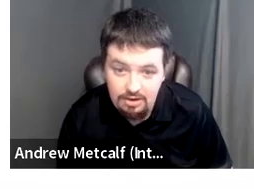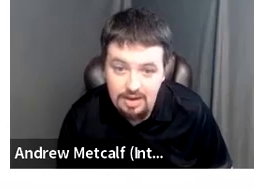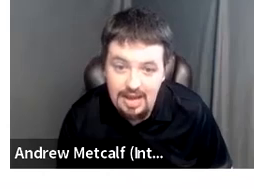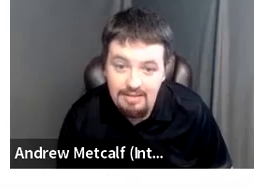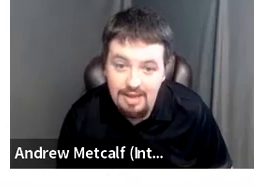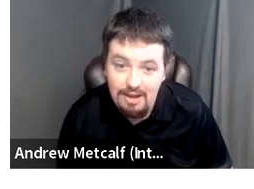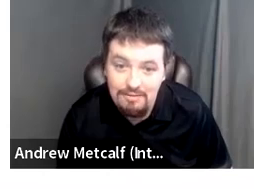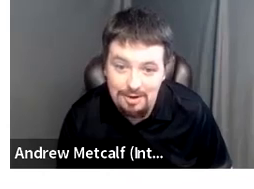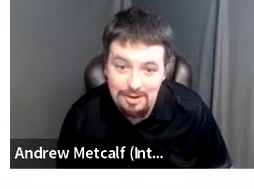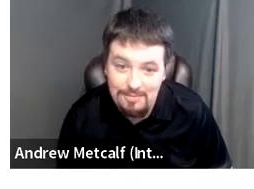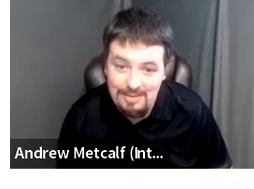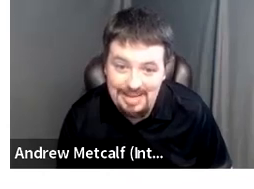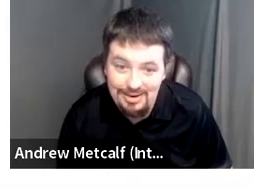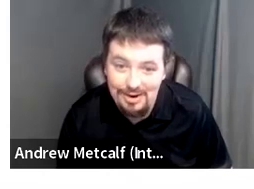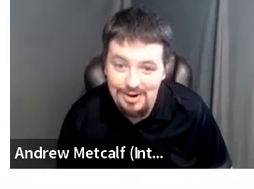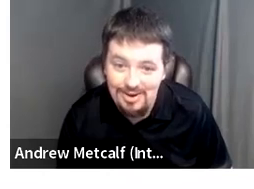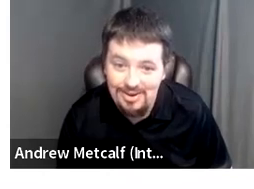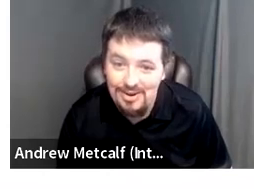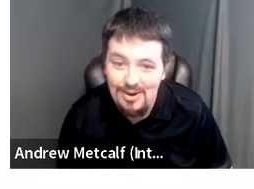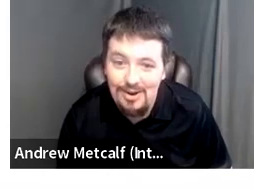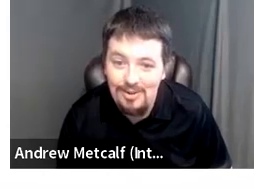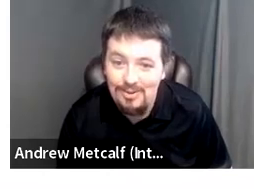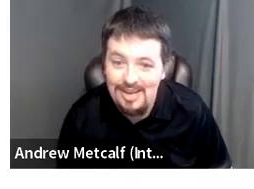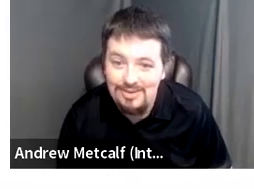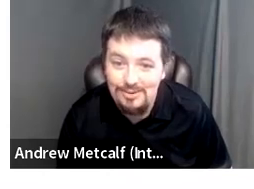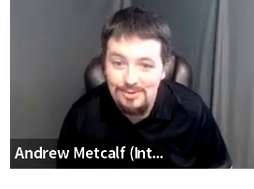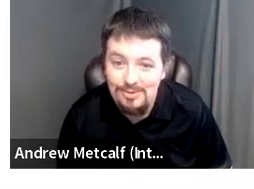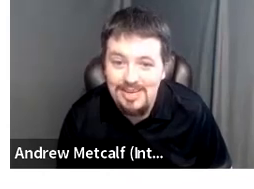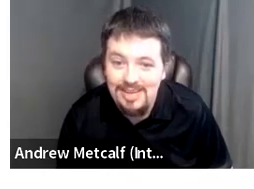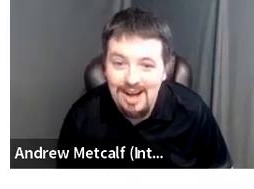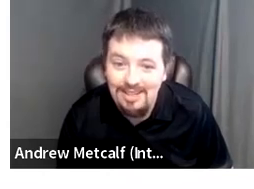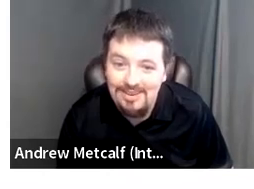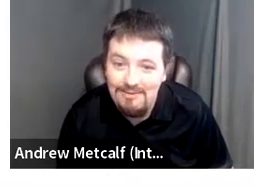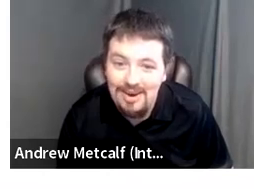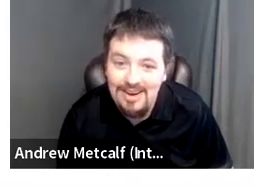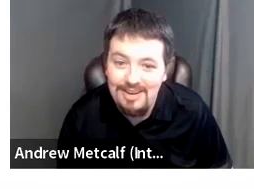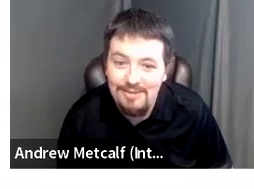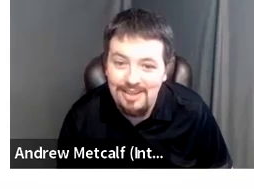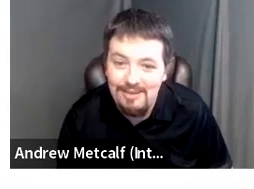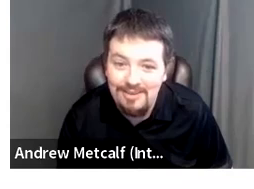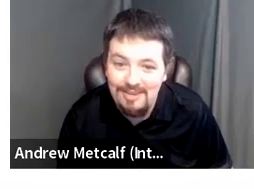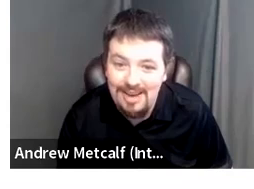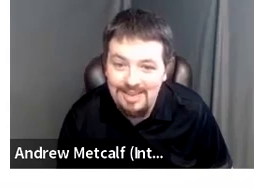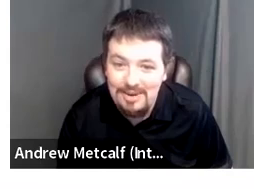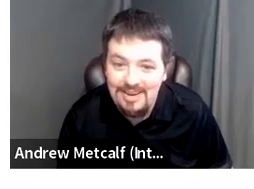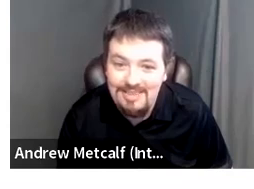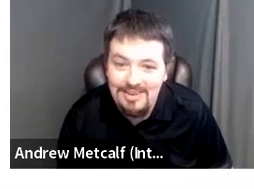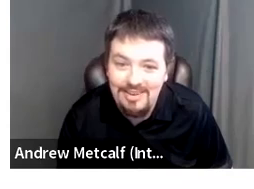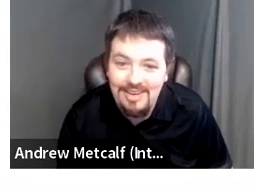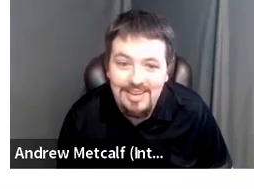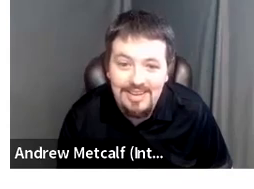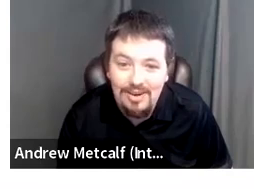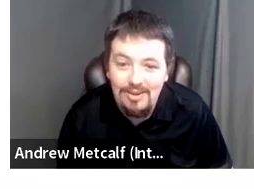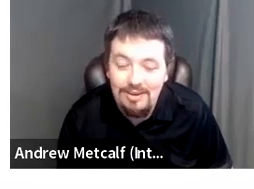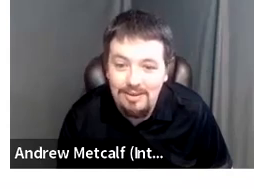And I taught ASL from probably kindergarten all the way through college at very different levels. I've got experience teaching